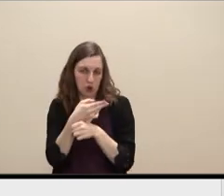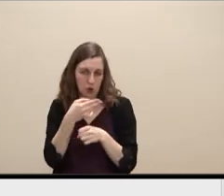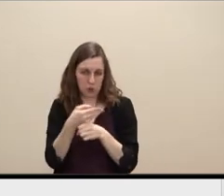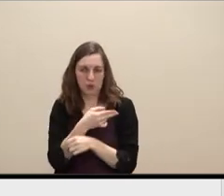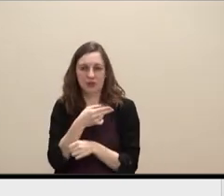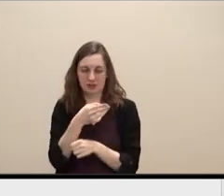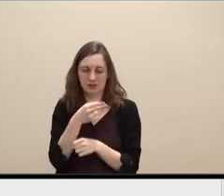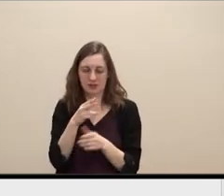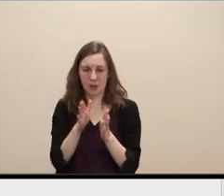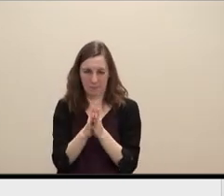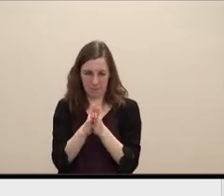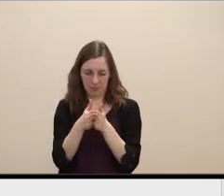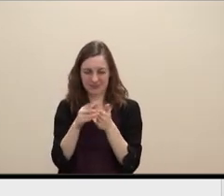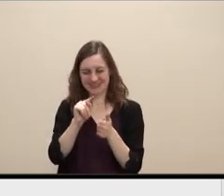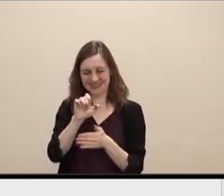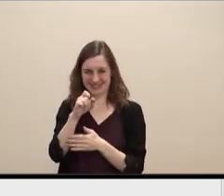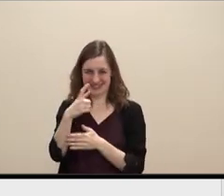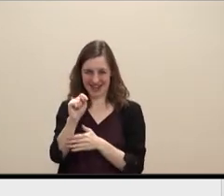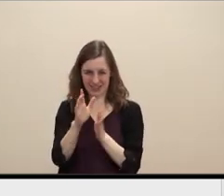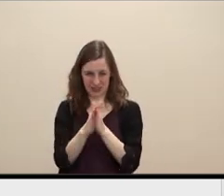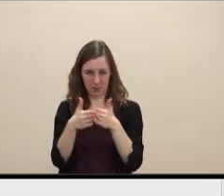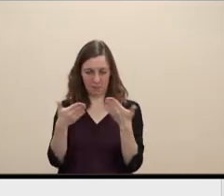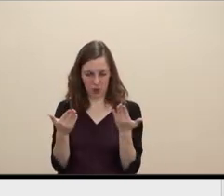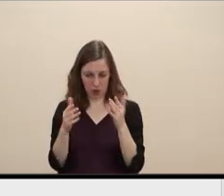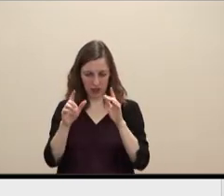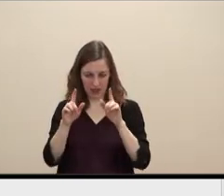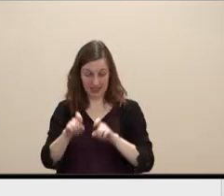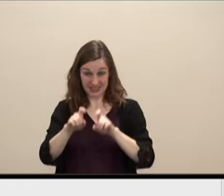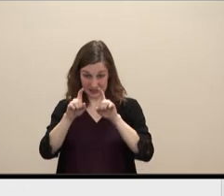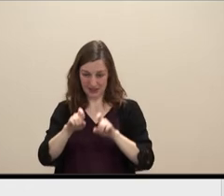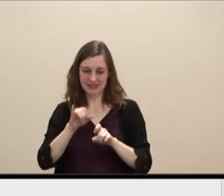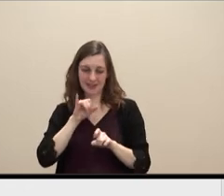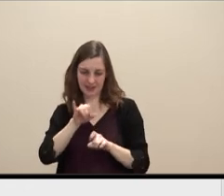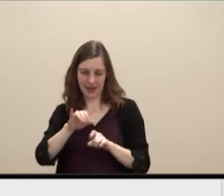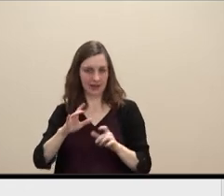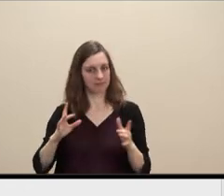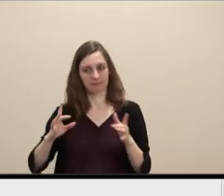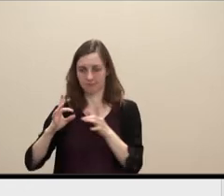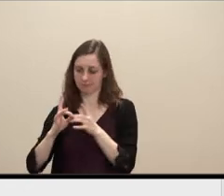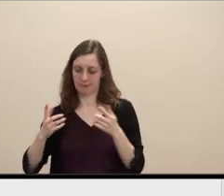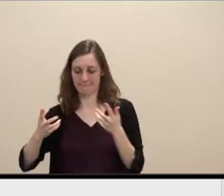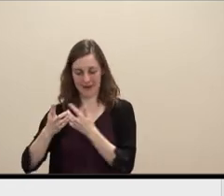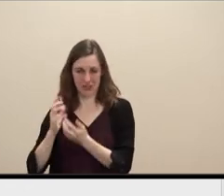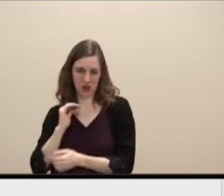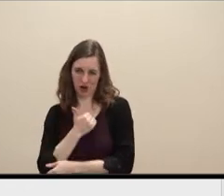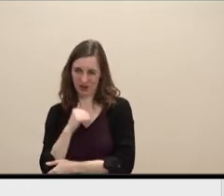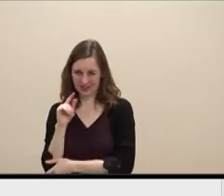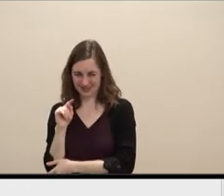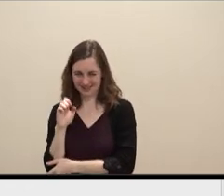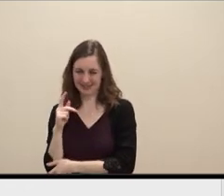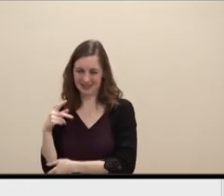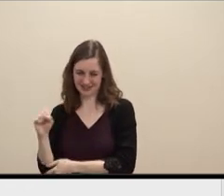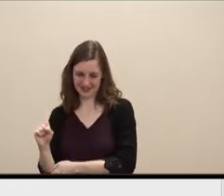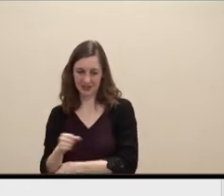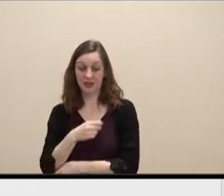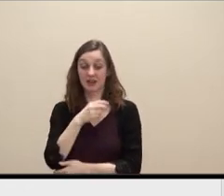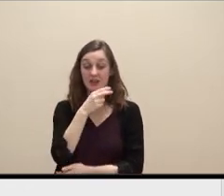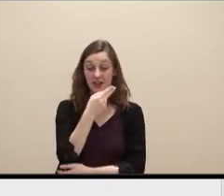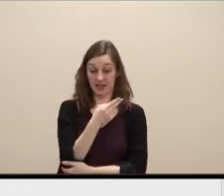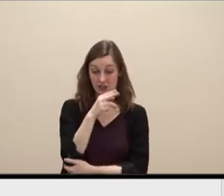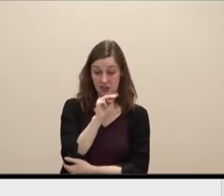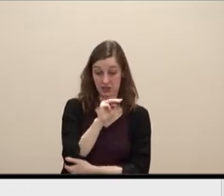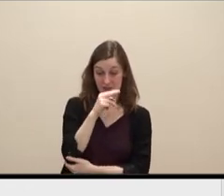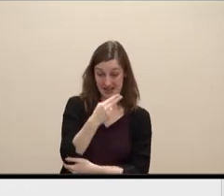the textbook assessment that is provided that is aligned to the TEKS, and it's the HMH physics Texas assessment and then the HMH